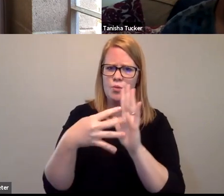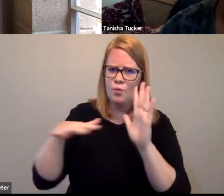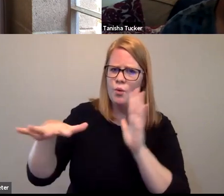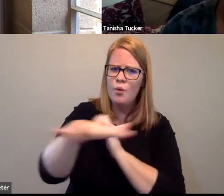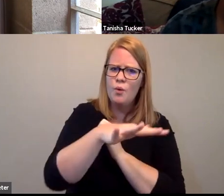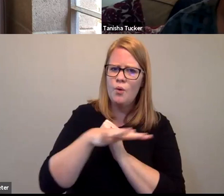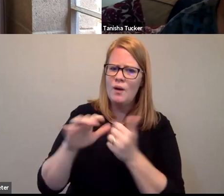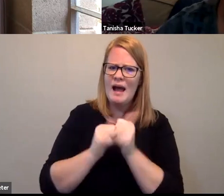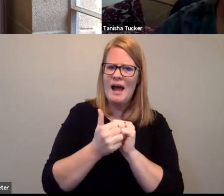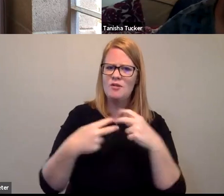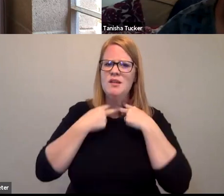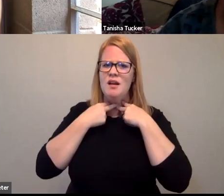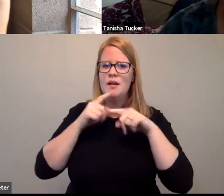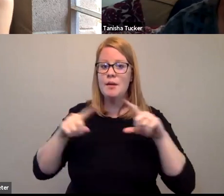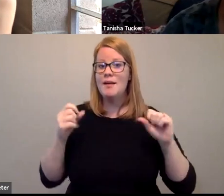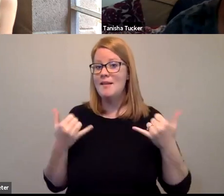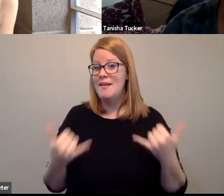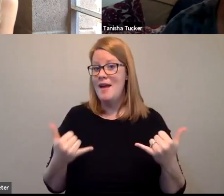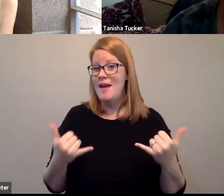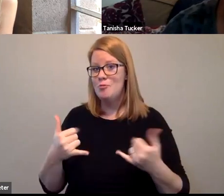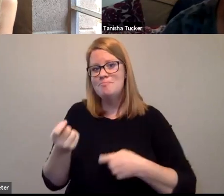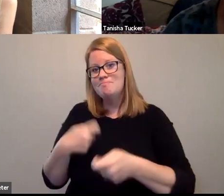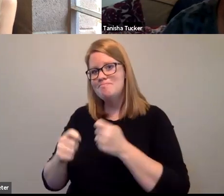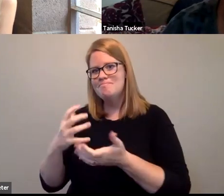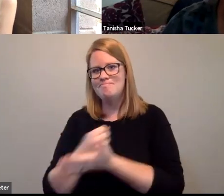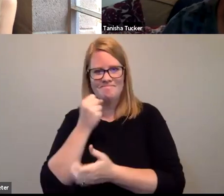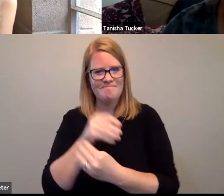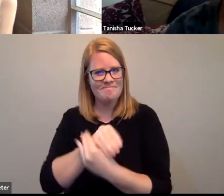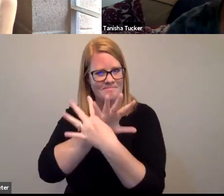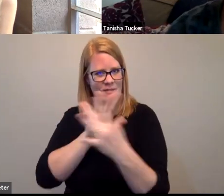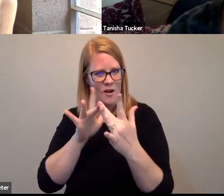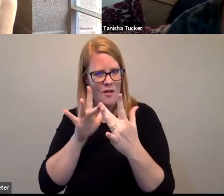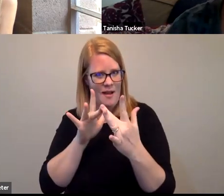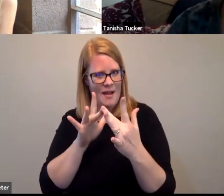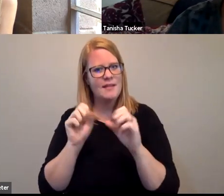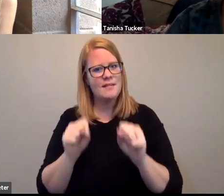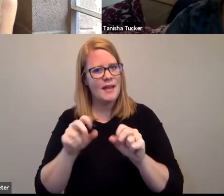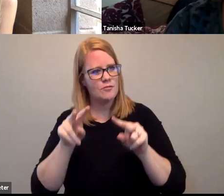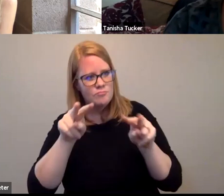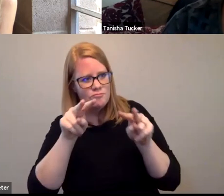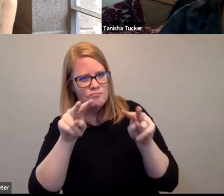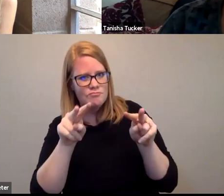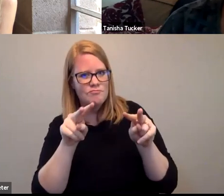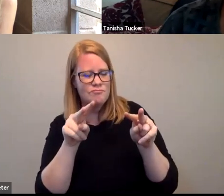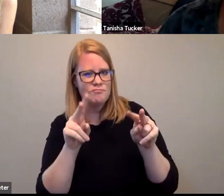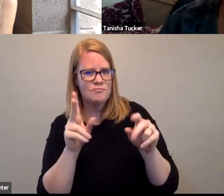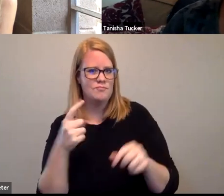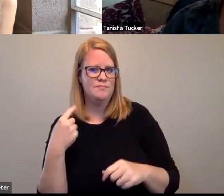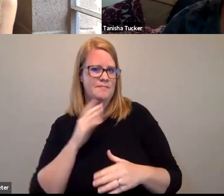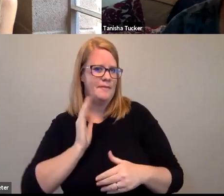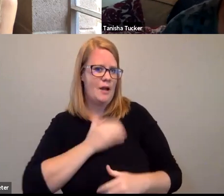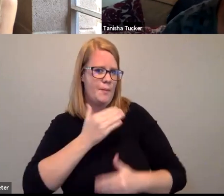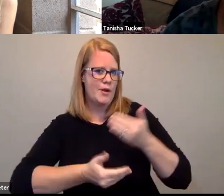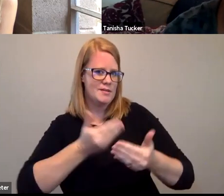us. So now they can actually watch it on the web with these video presentations. So yeah, it's going to definitely change